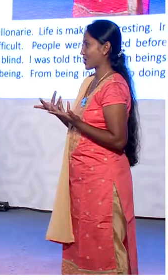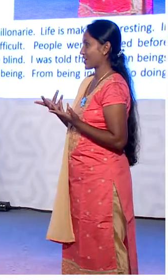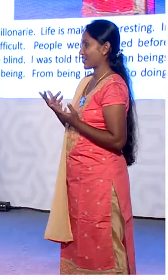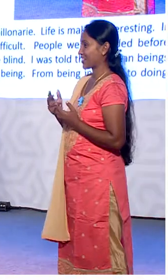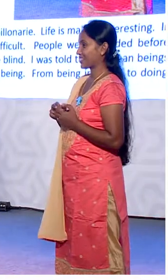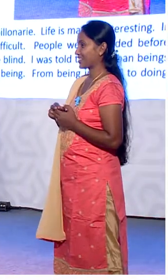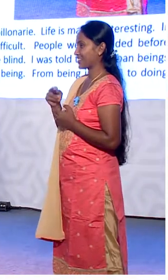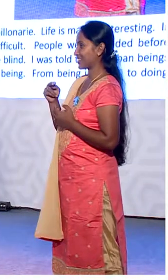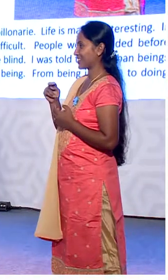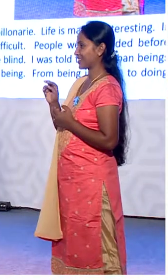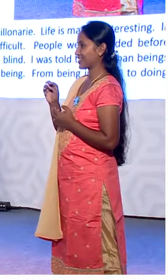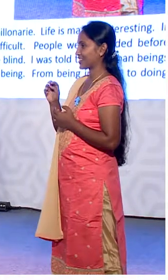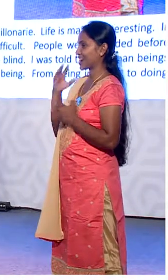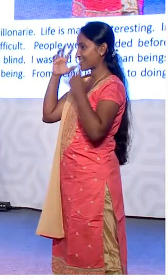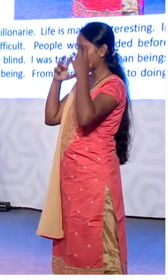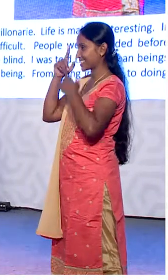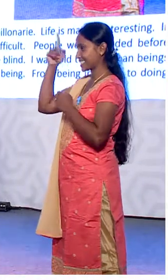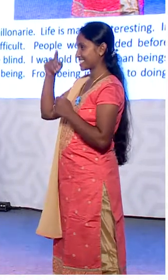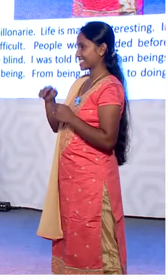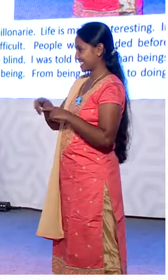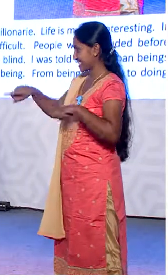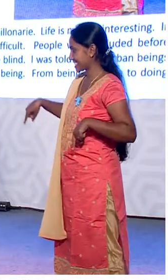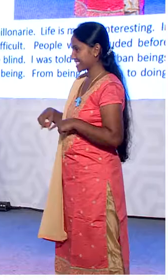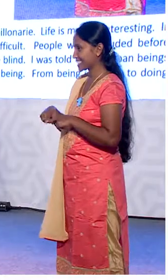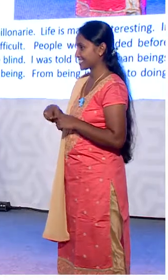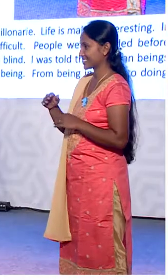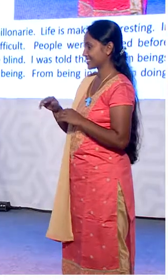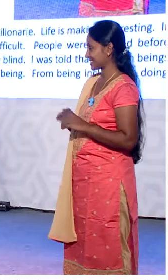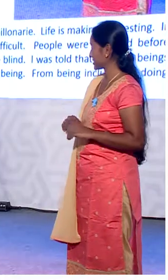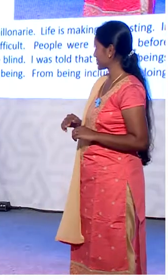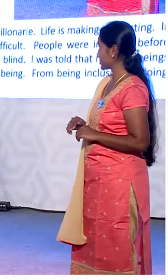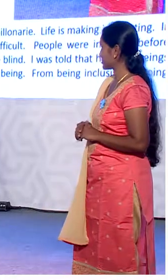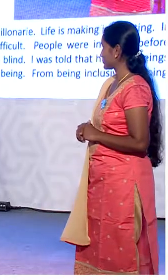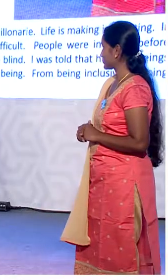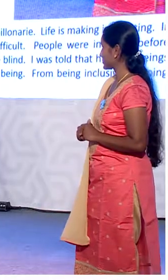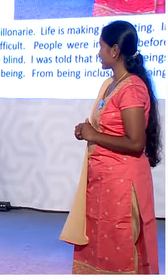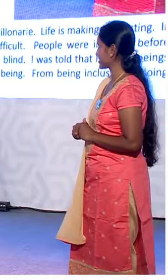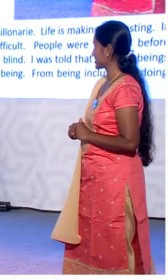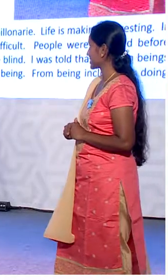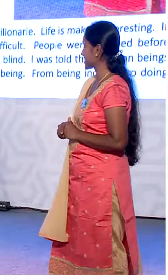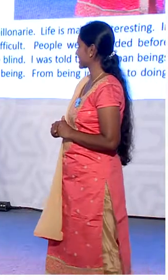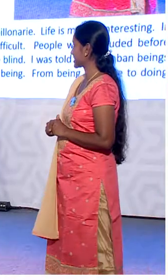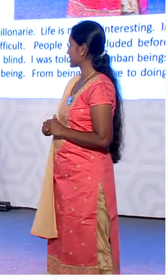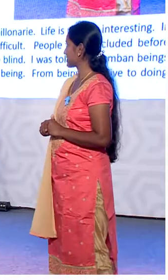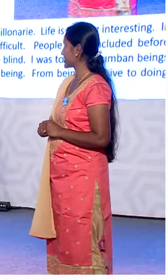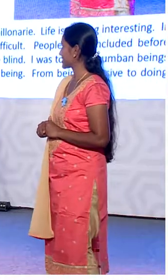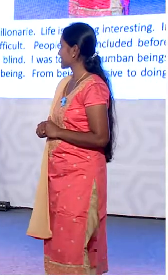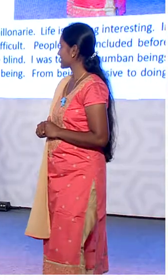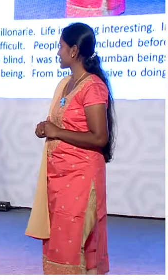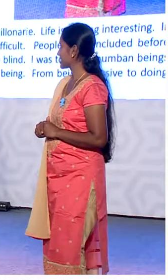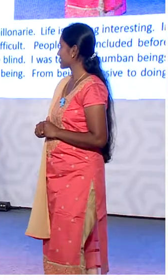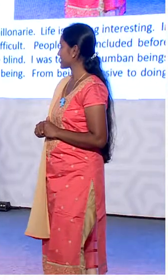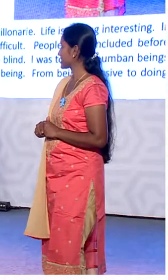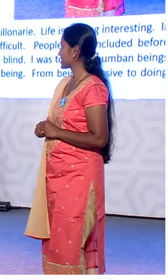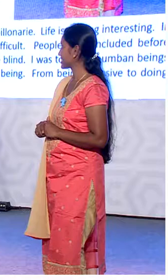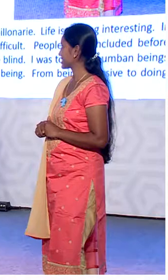leaders need this stage because many of them die in power. They don't want to go. There is even a joke that